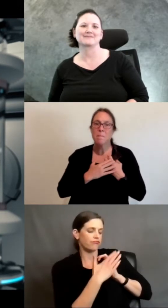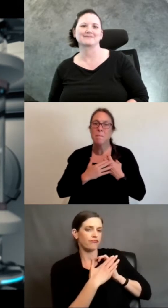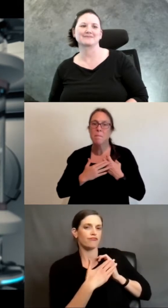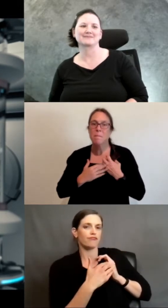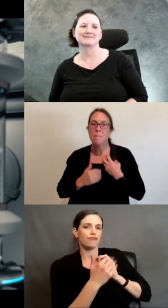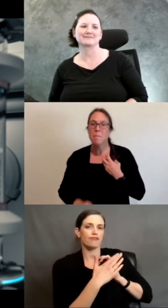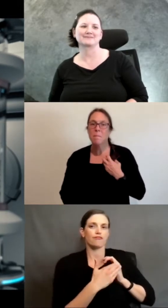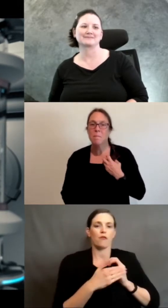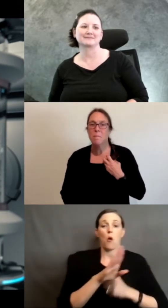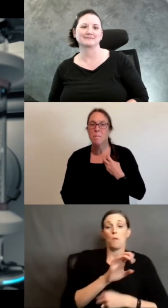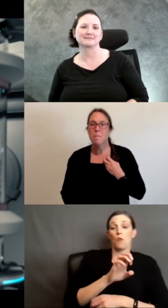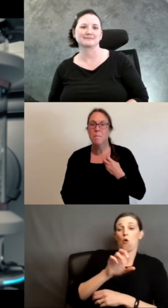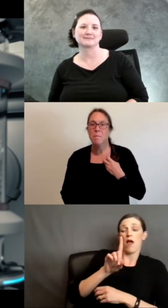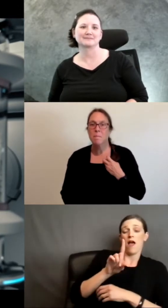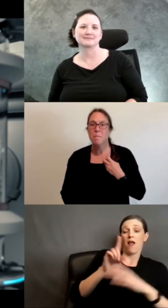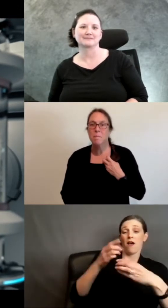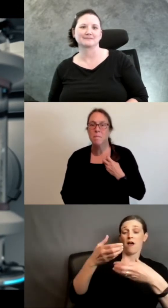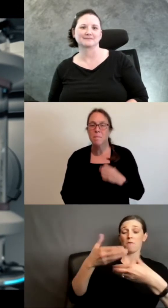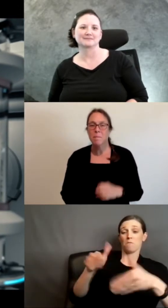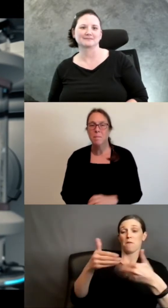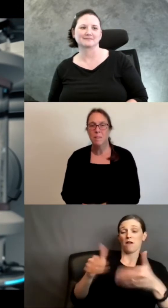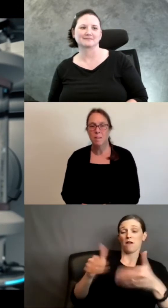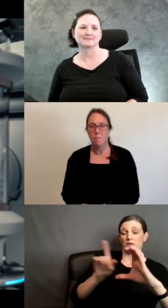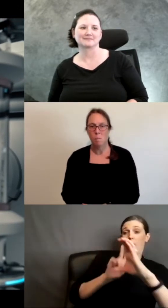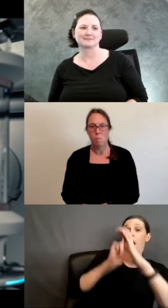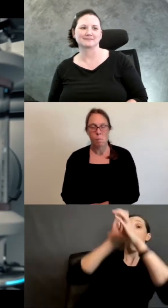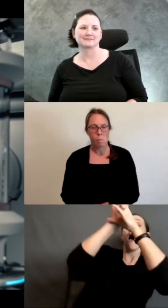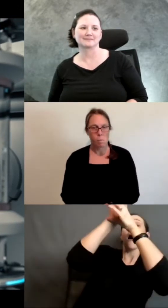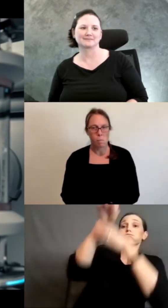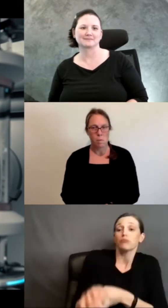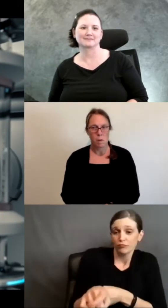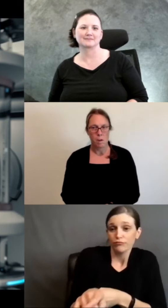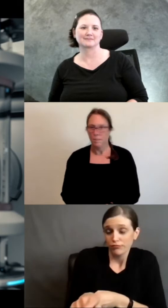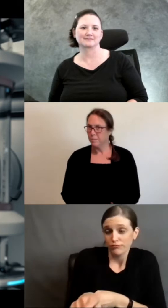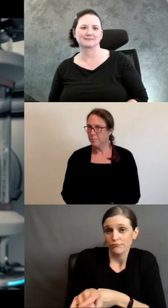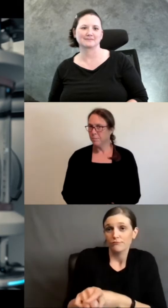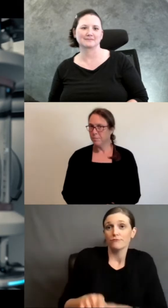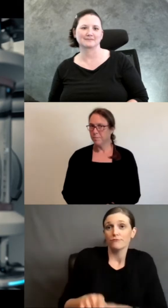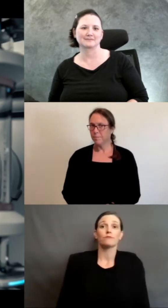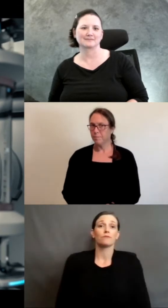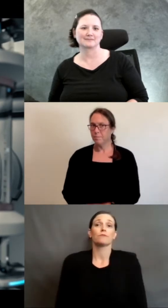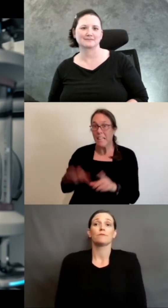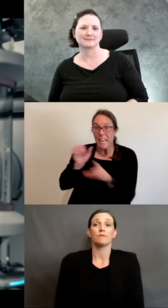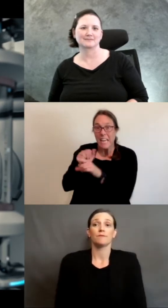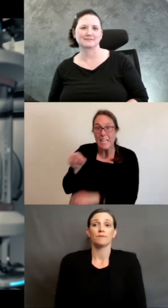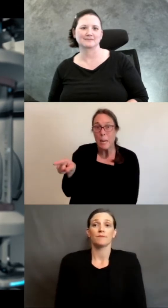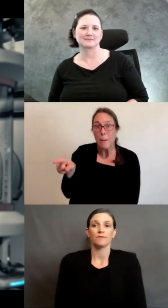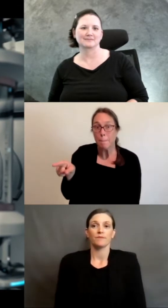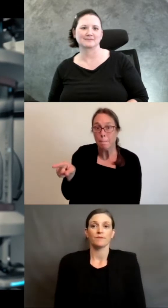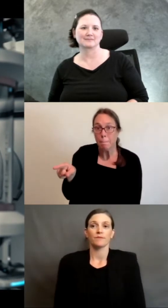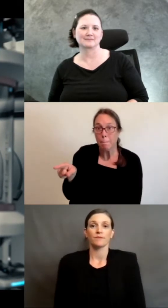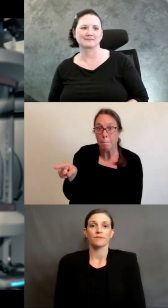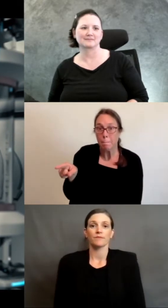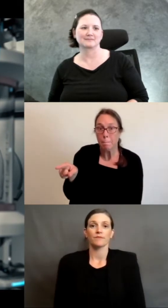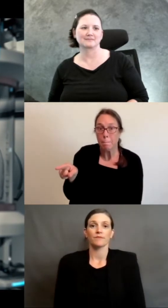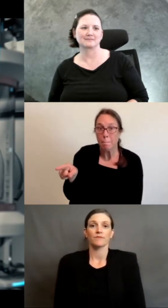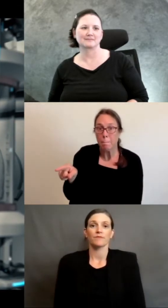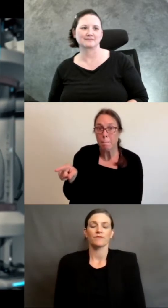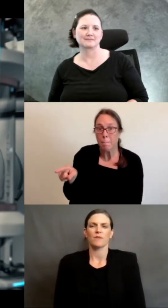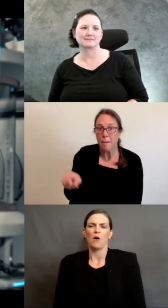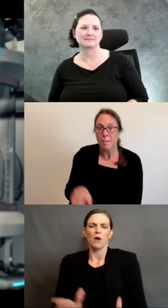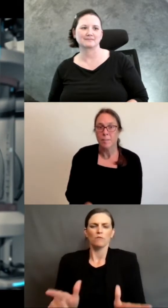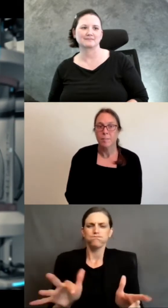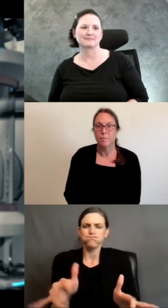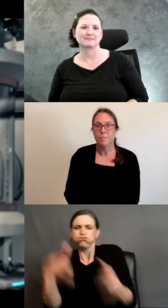Brad bumps over a stack of boxes. Revan and Diamantina turn quickly. Get him! With lightning speed, the